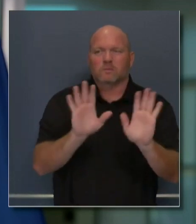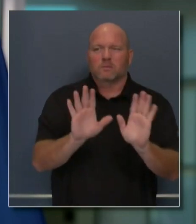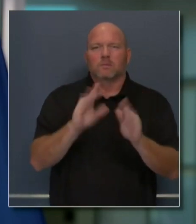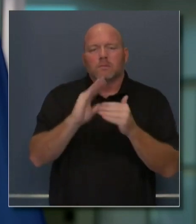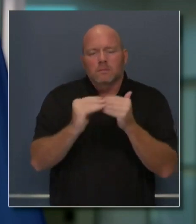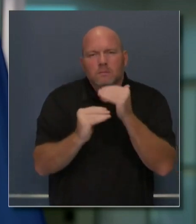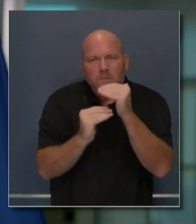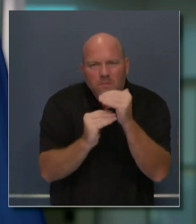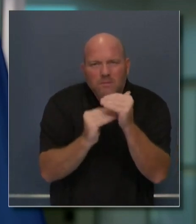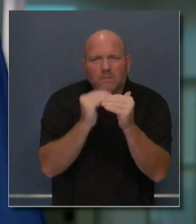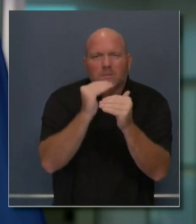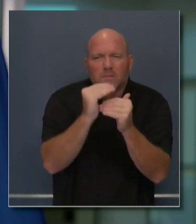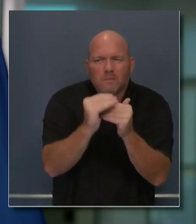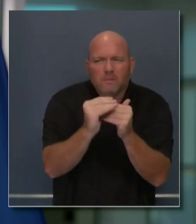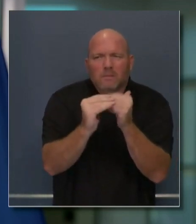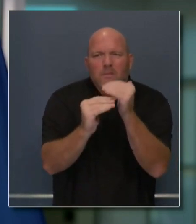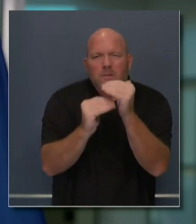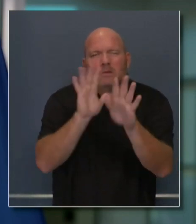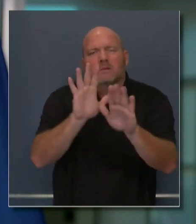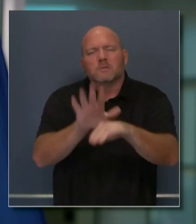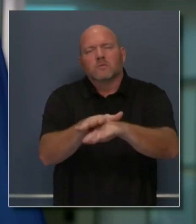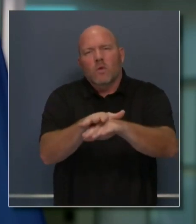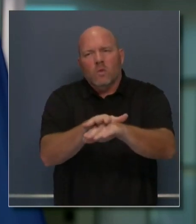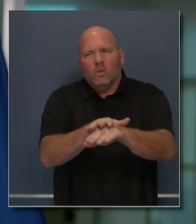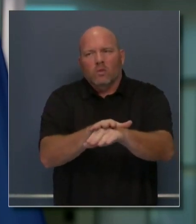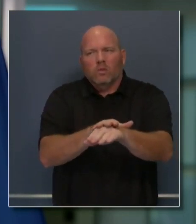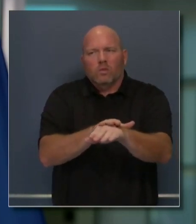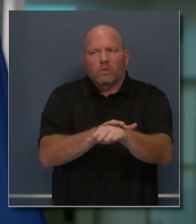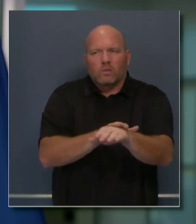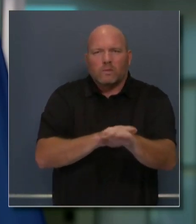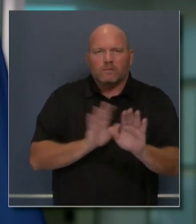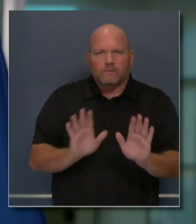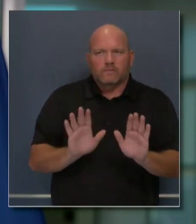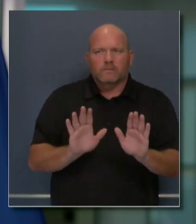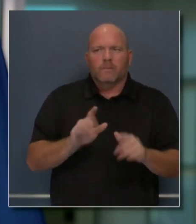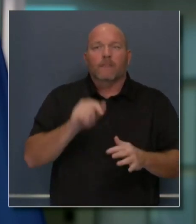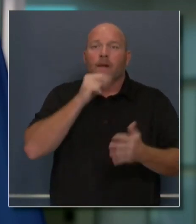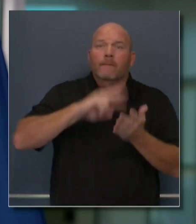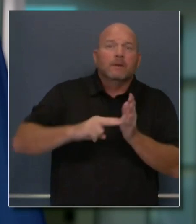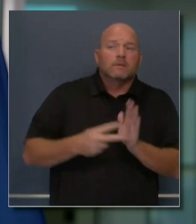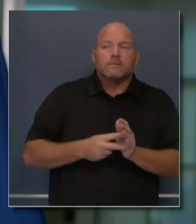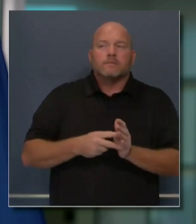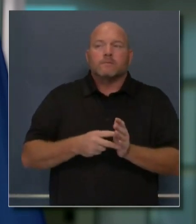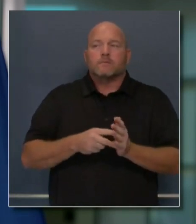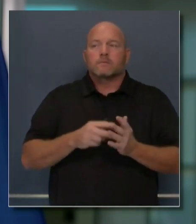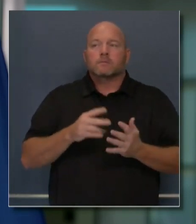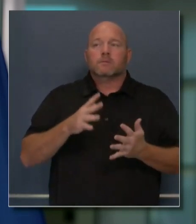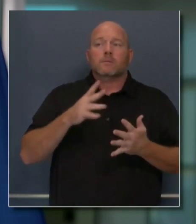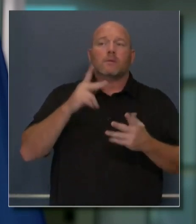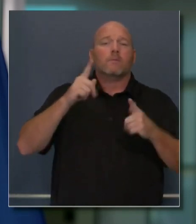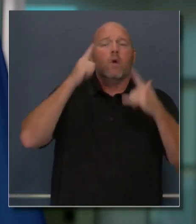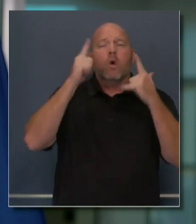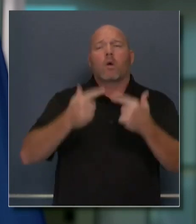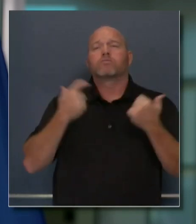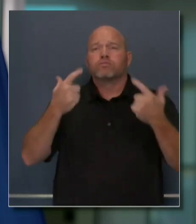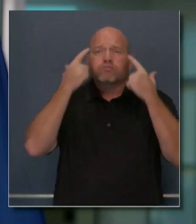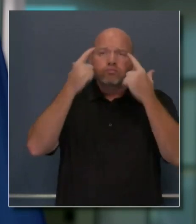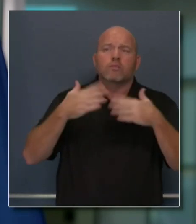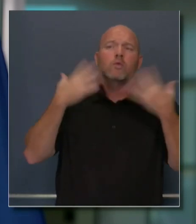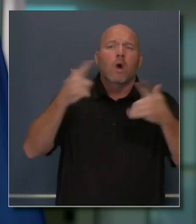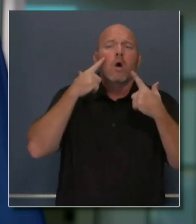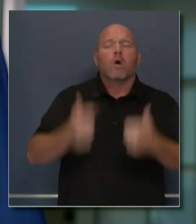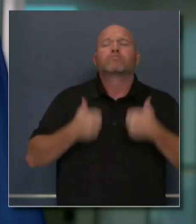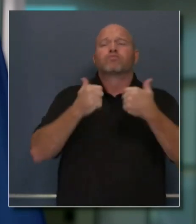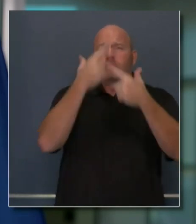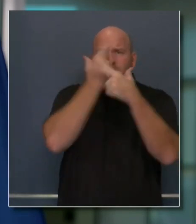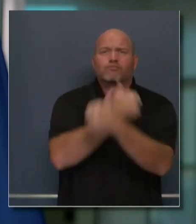to seeing that guidance applied, that does not mean people should just now rush back to their original